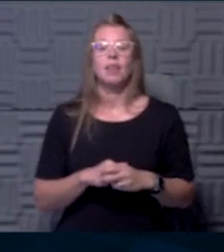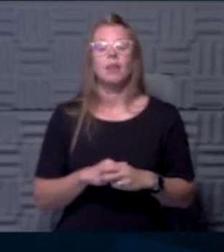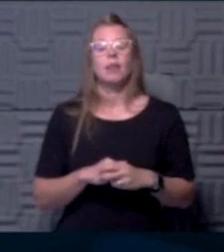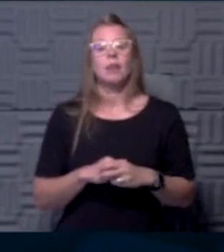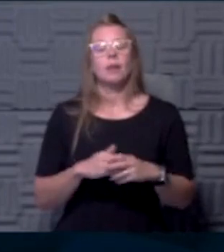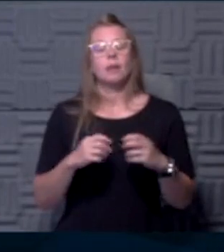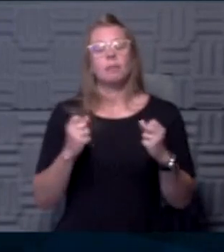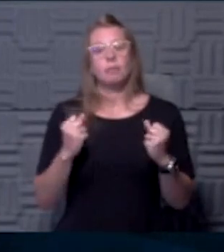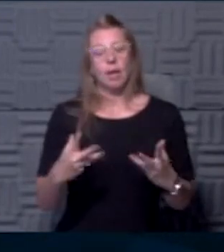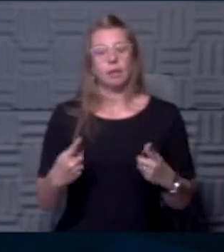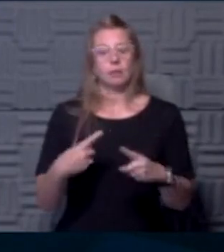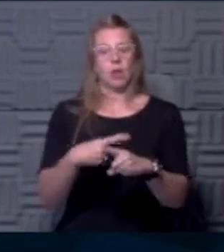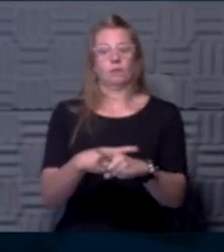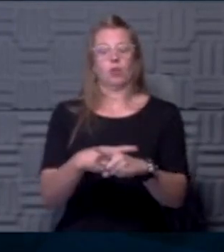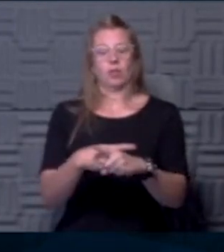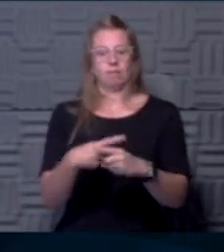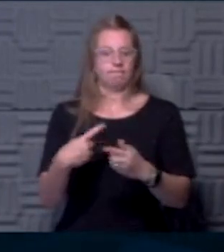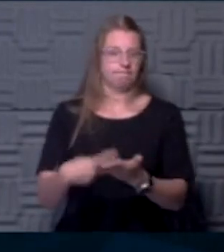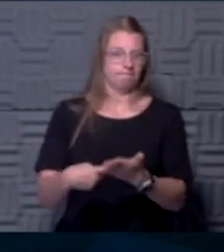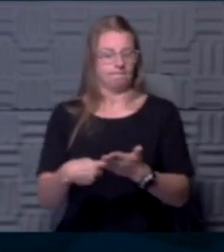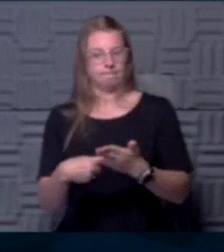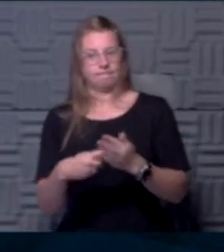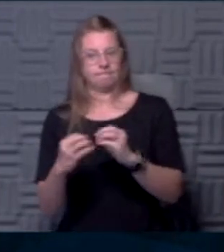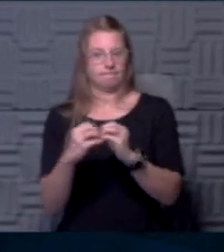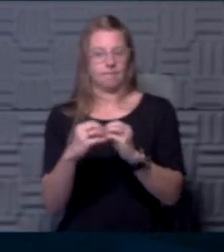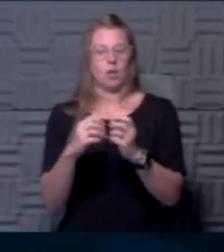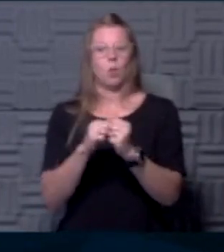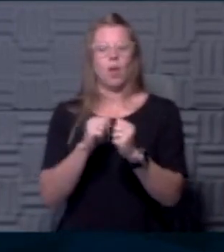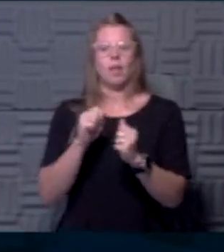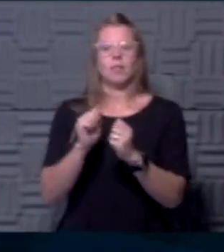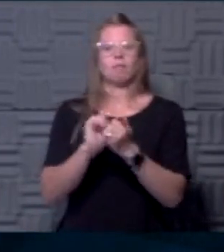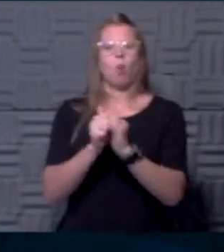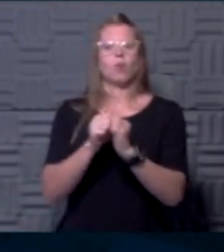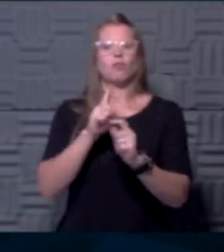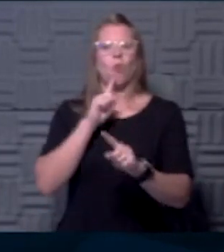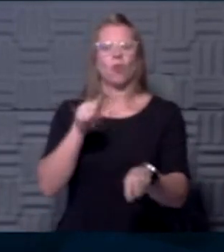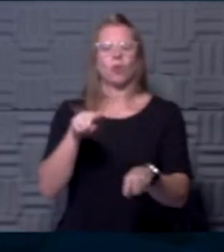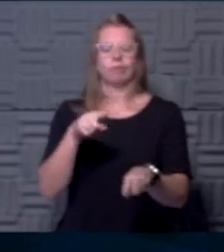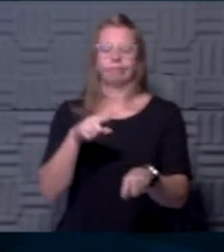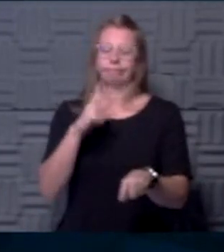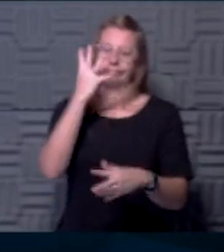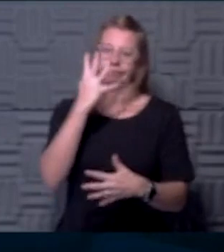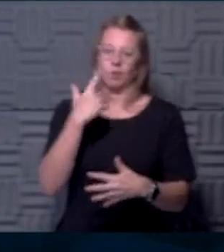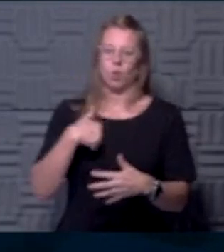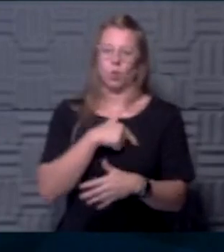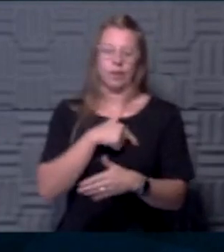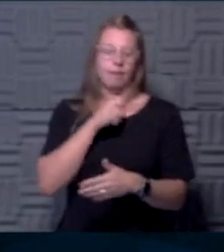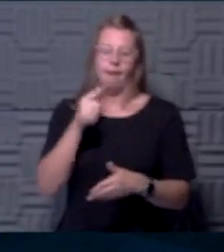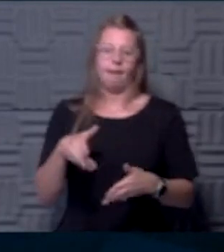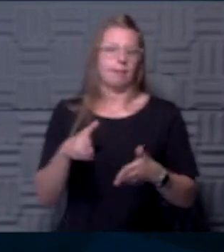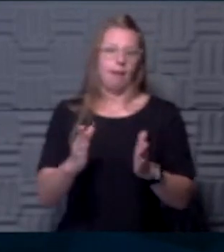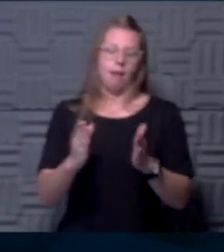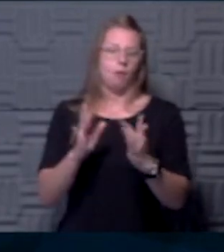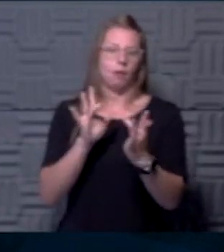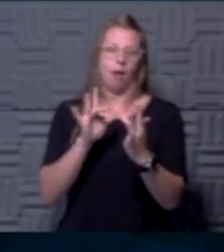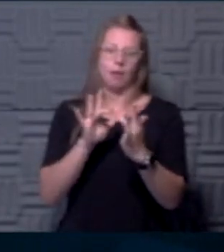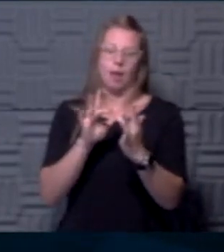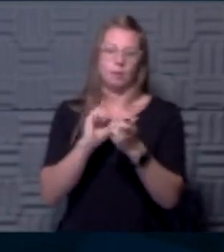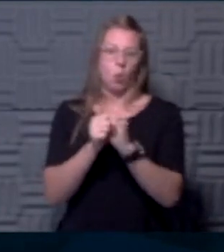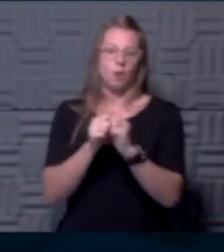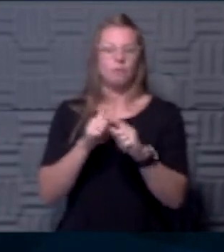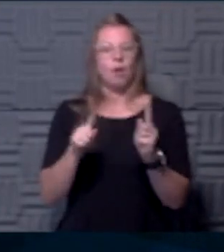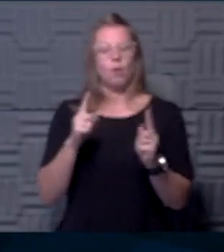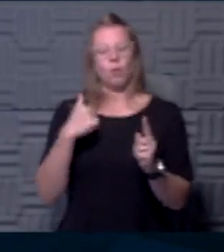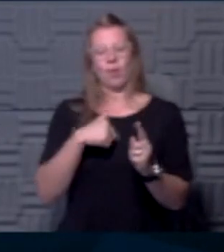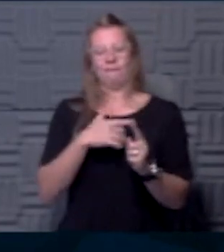around this sports order. And unfortunately, we've decided not to allow any contact sports, but we just feel that the